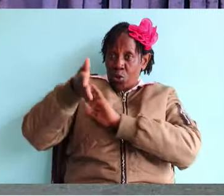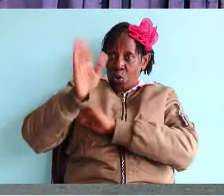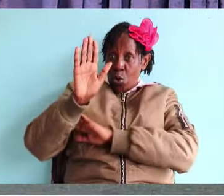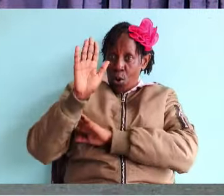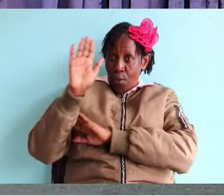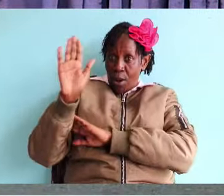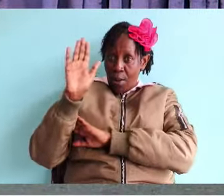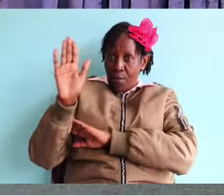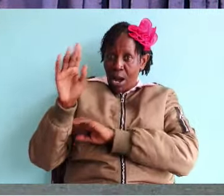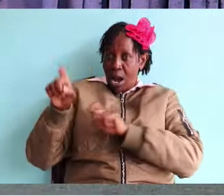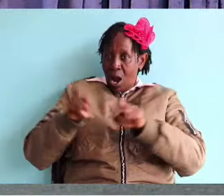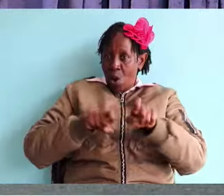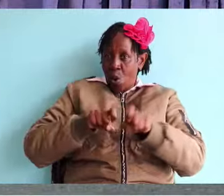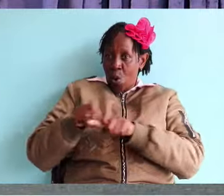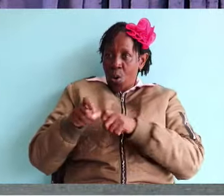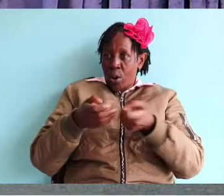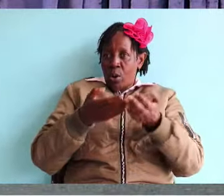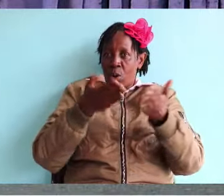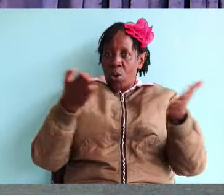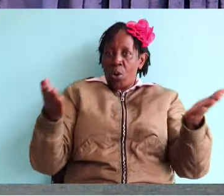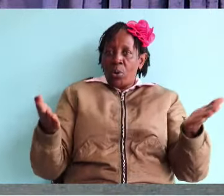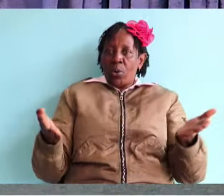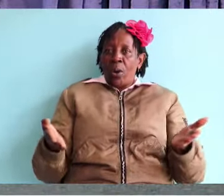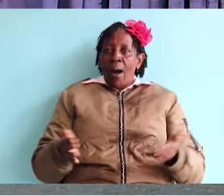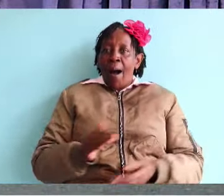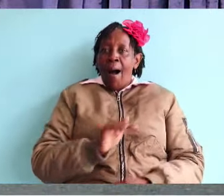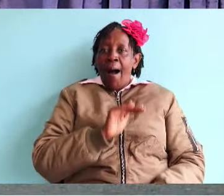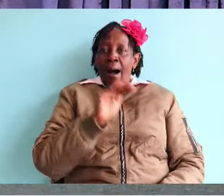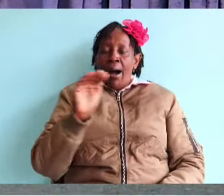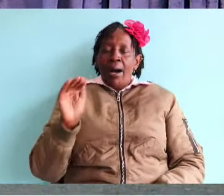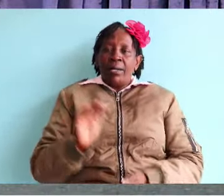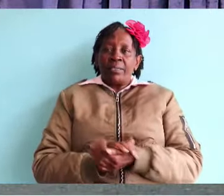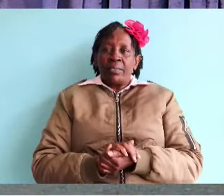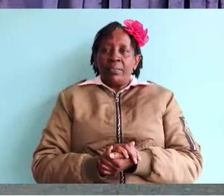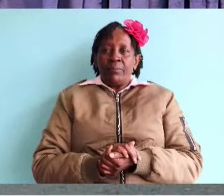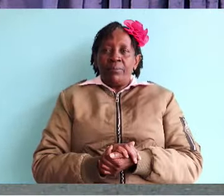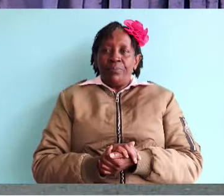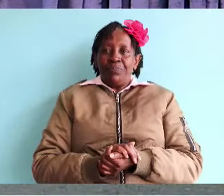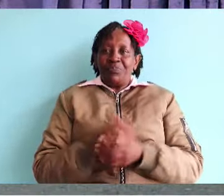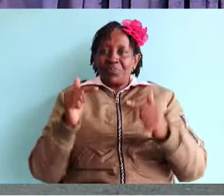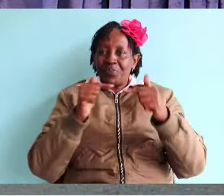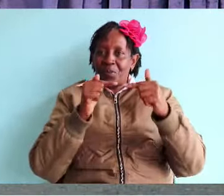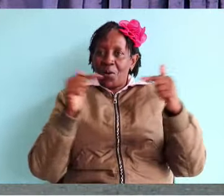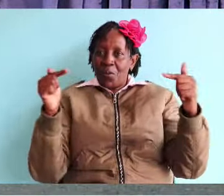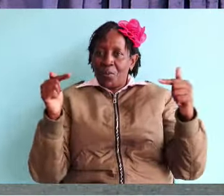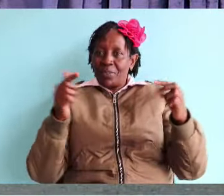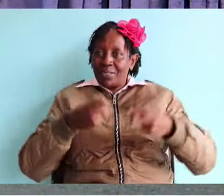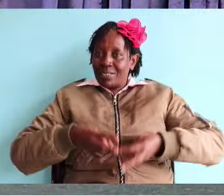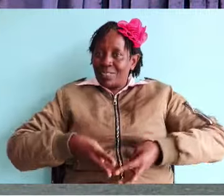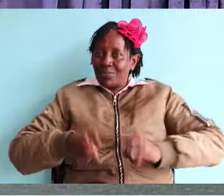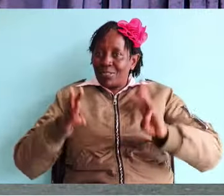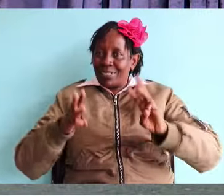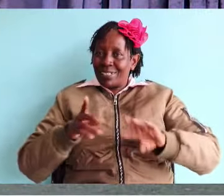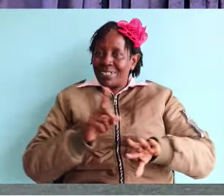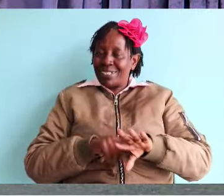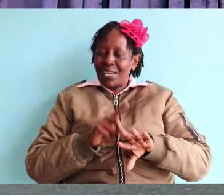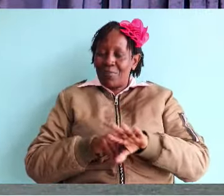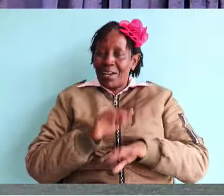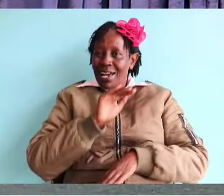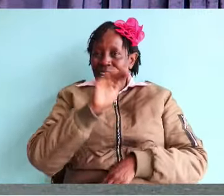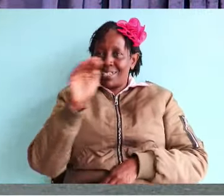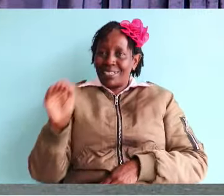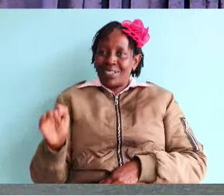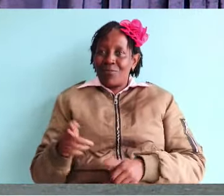he acts in the opposite way when he begins now asking for a reward. He begins